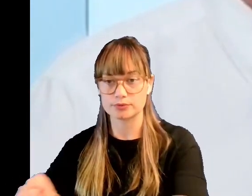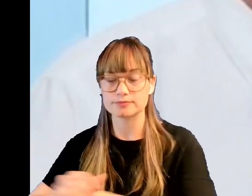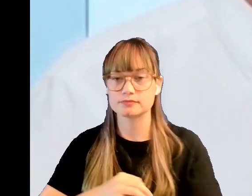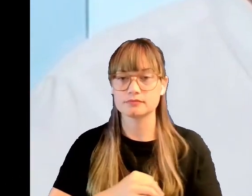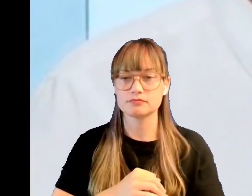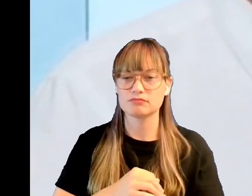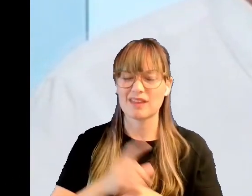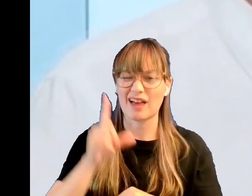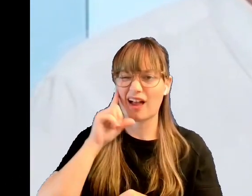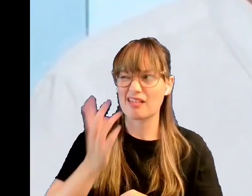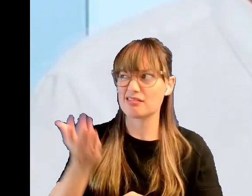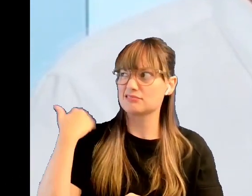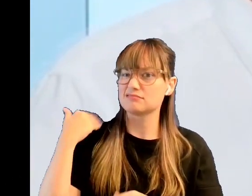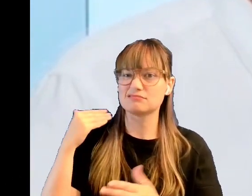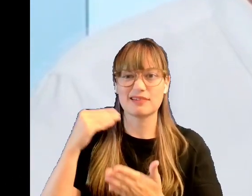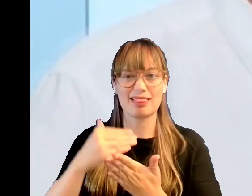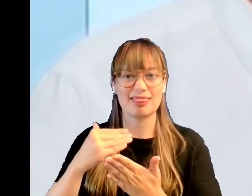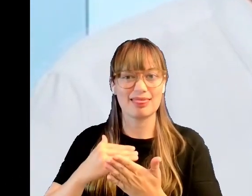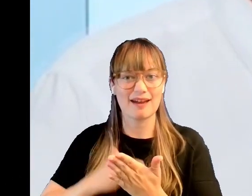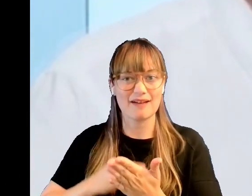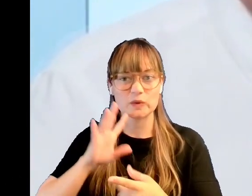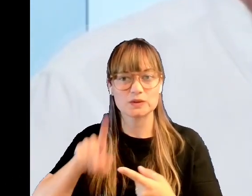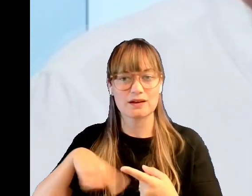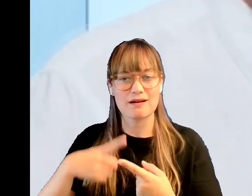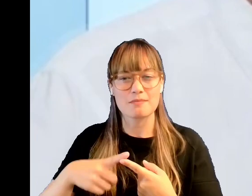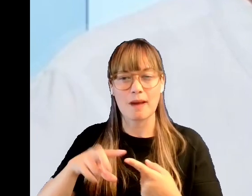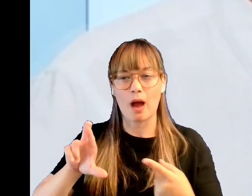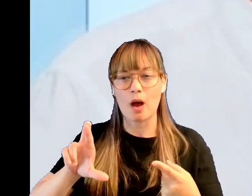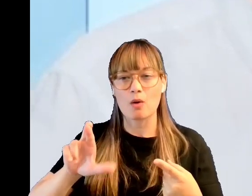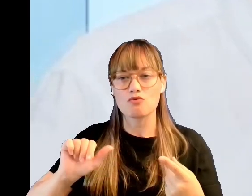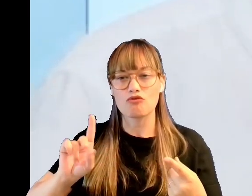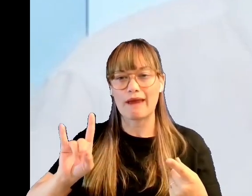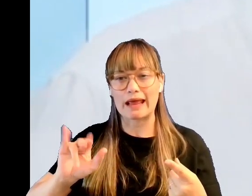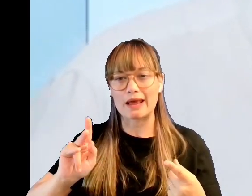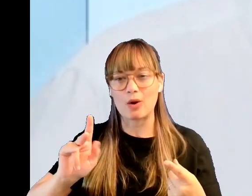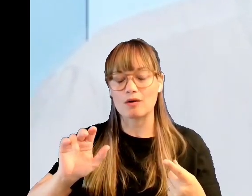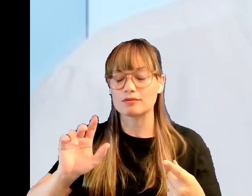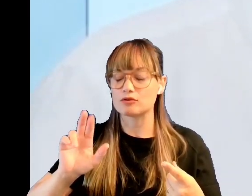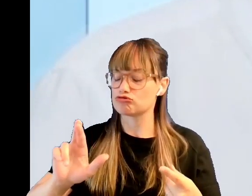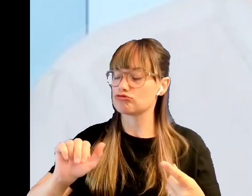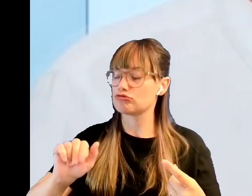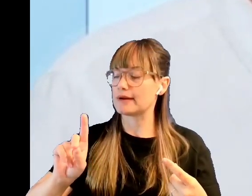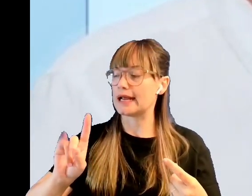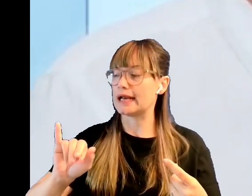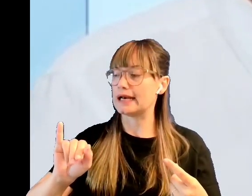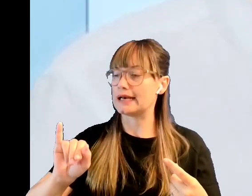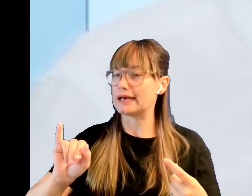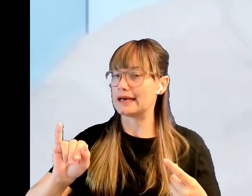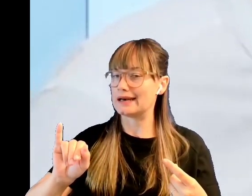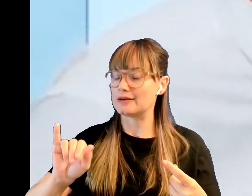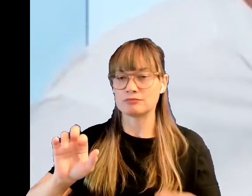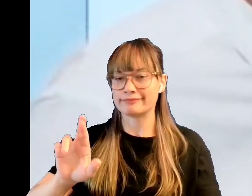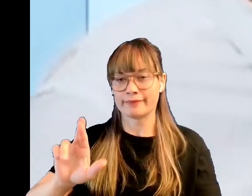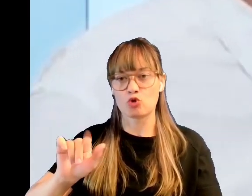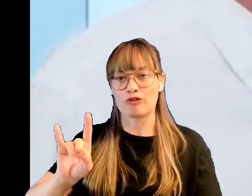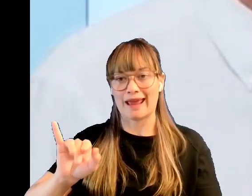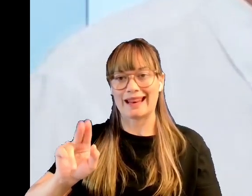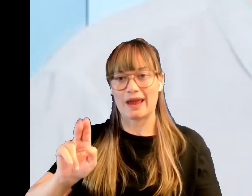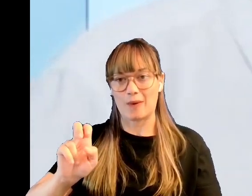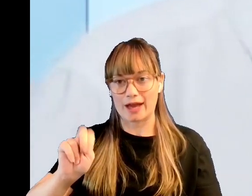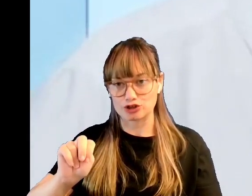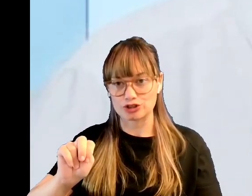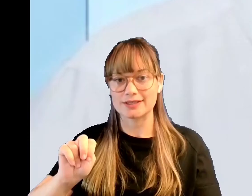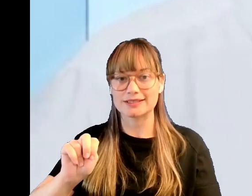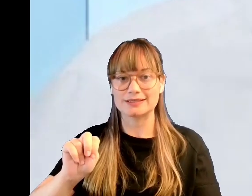And I think in a previous lesson we talked about radioactive substances decay exponentially and exhibit